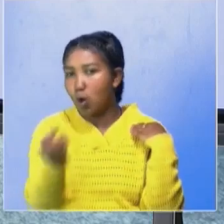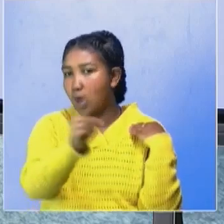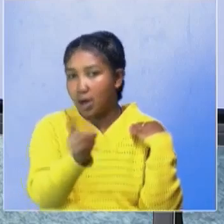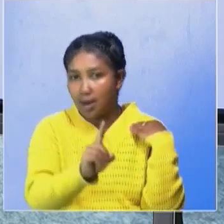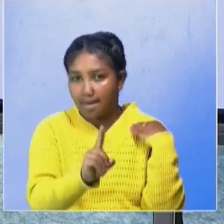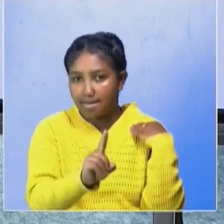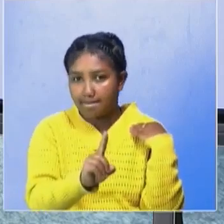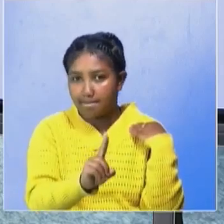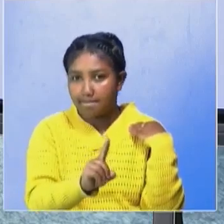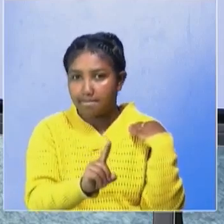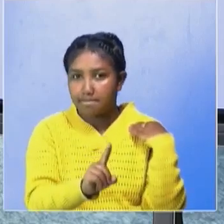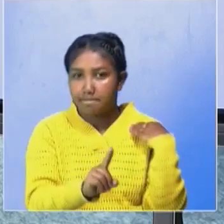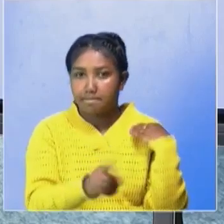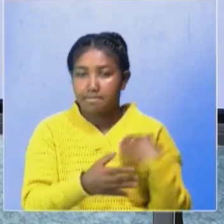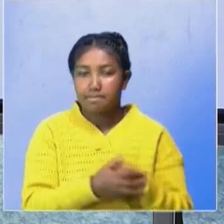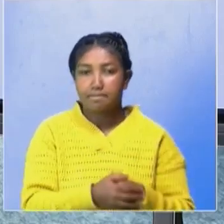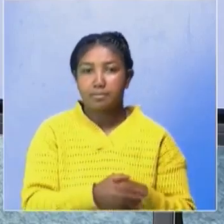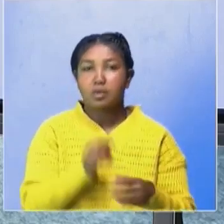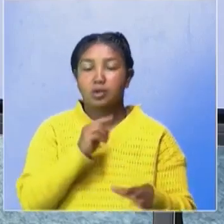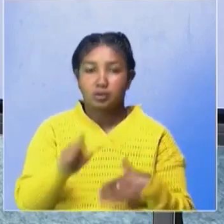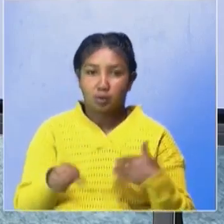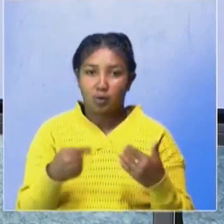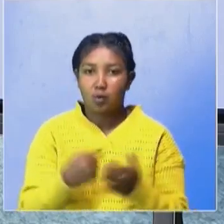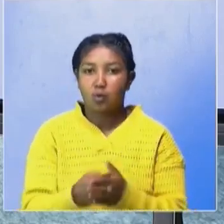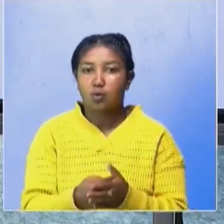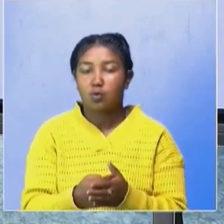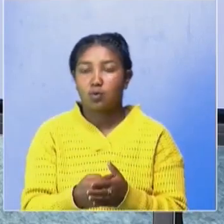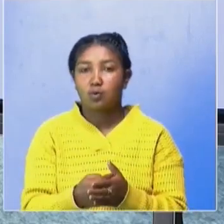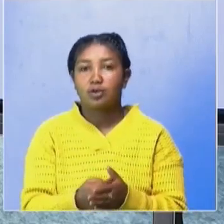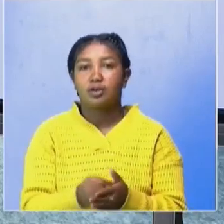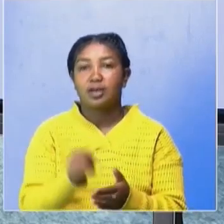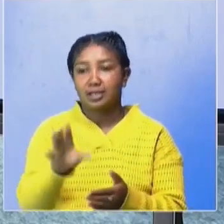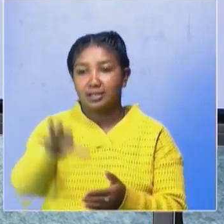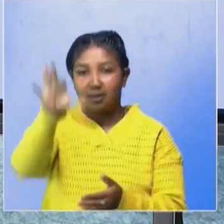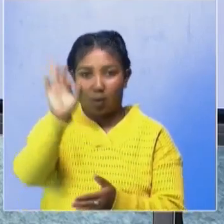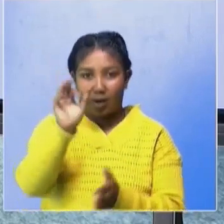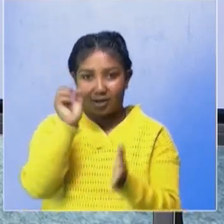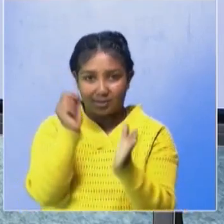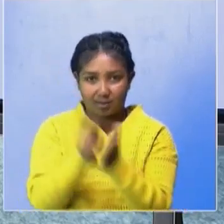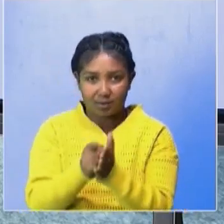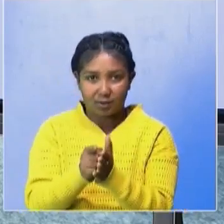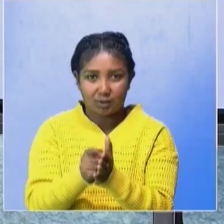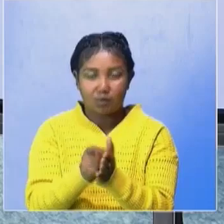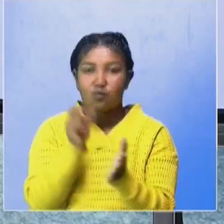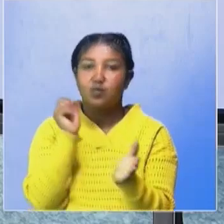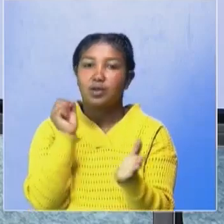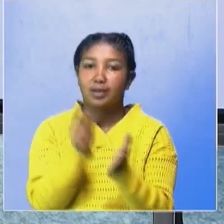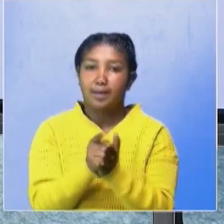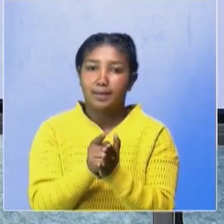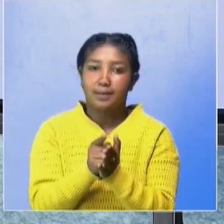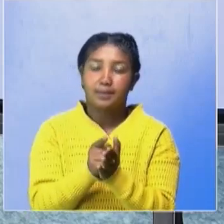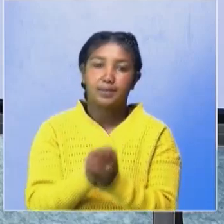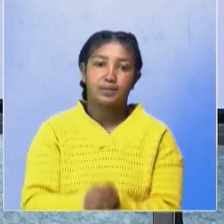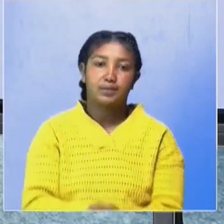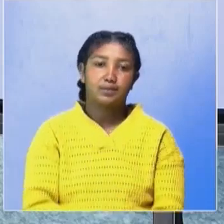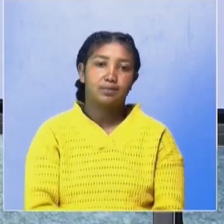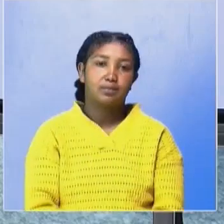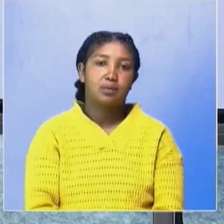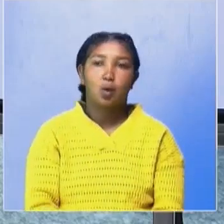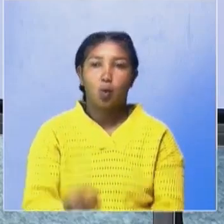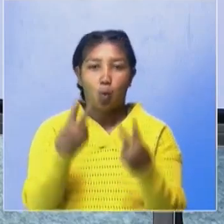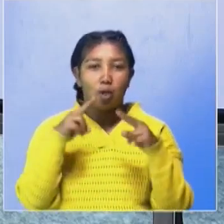noun or pronoun. So let us take one example. For example,